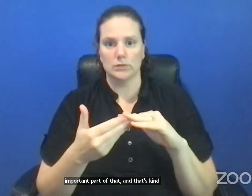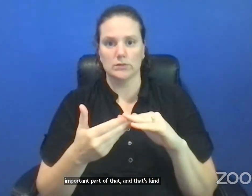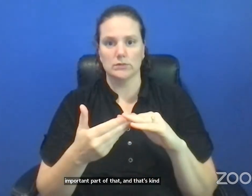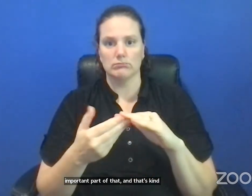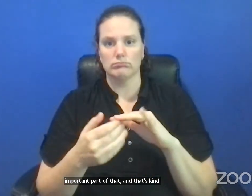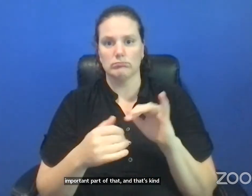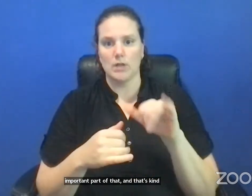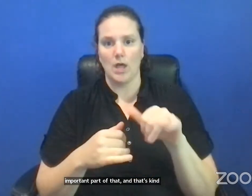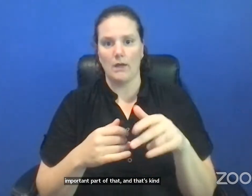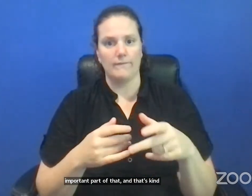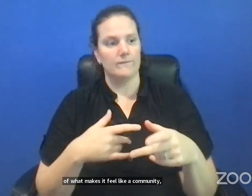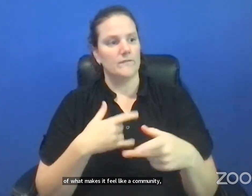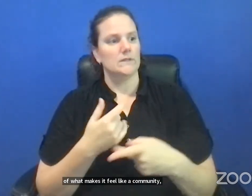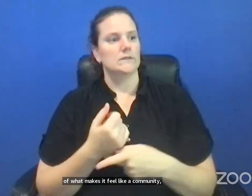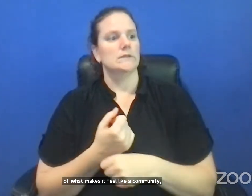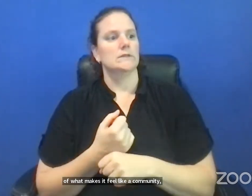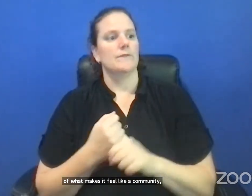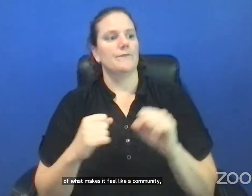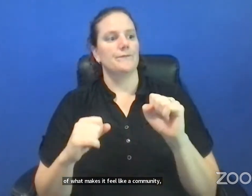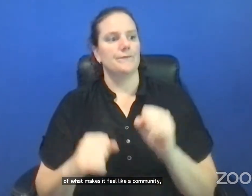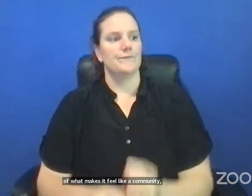where you feel safe.